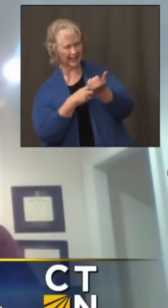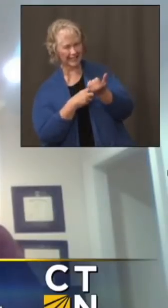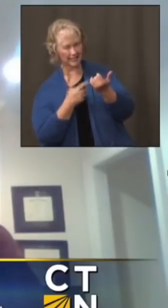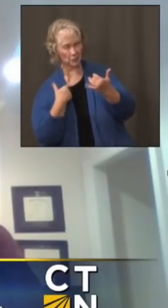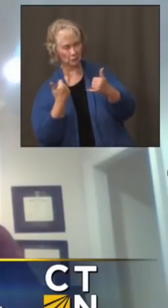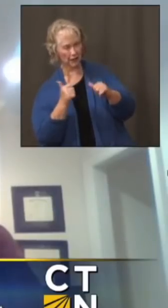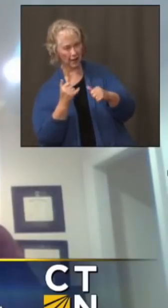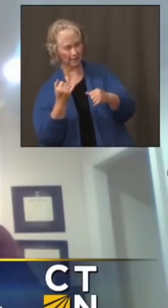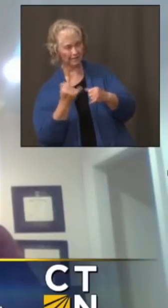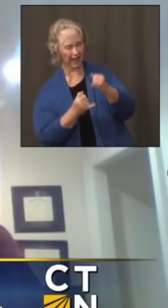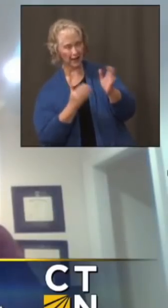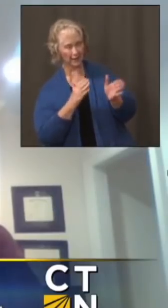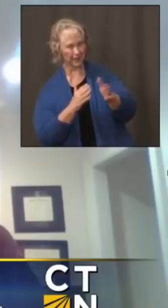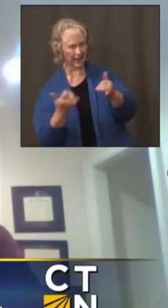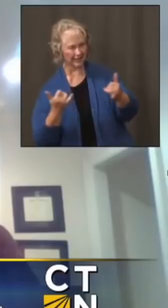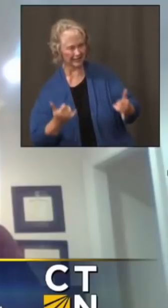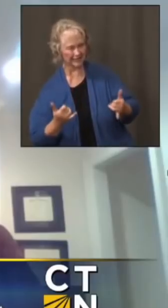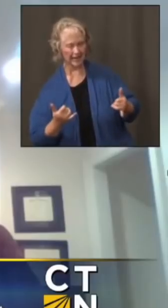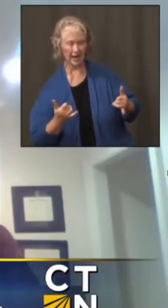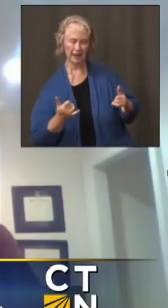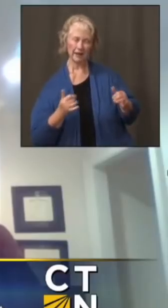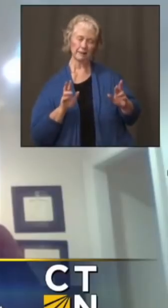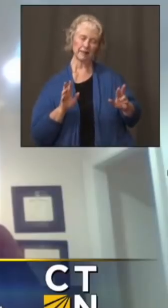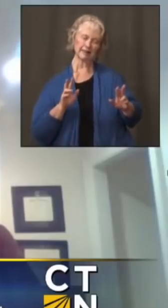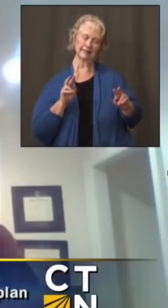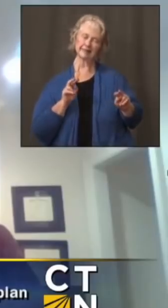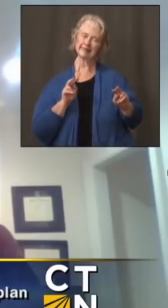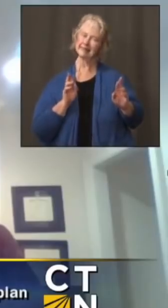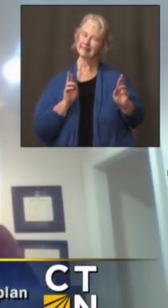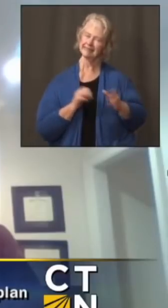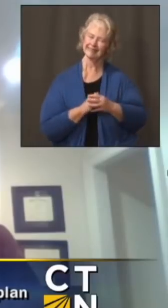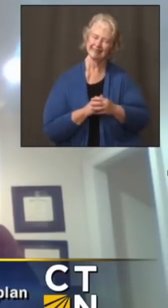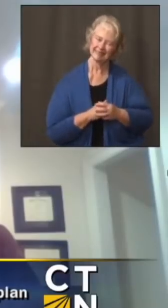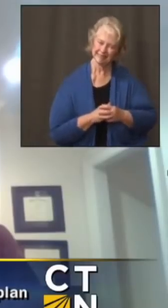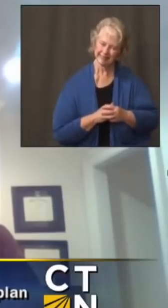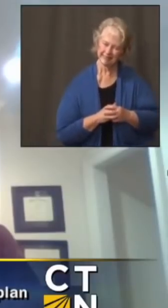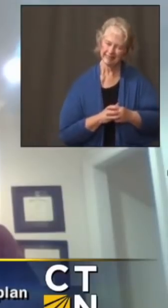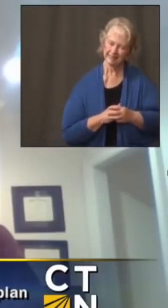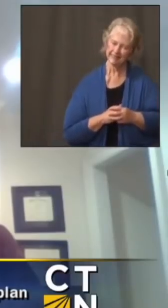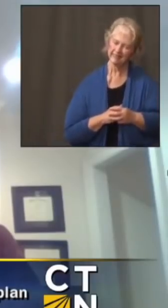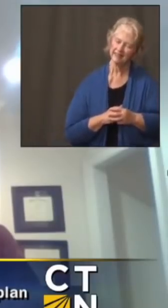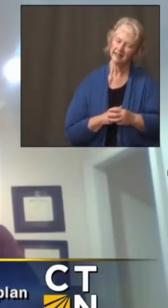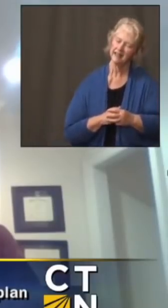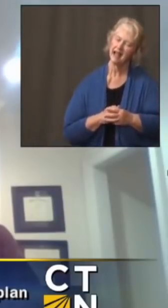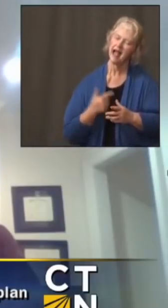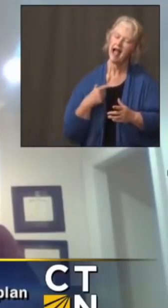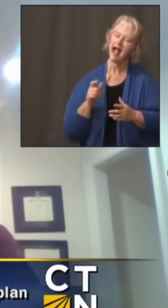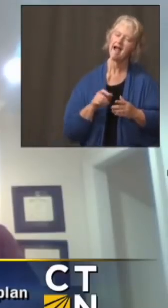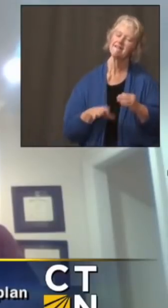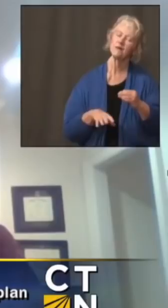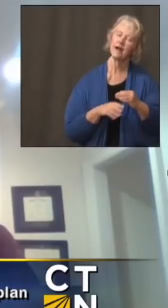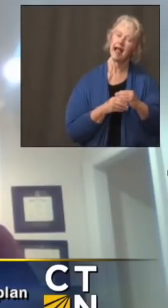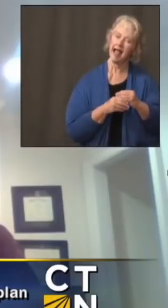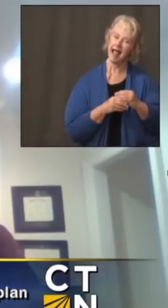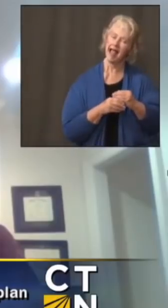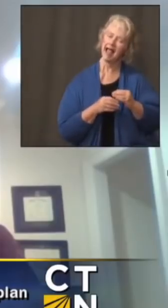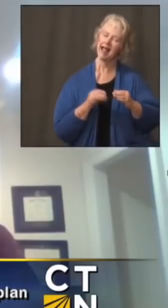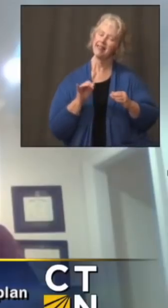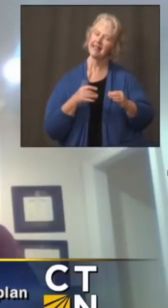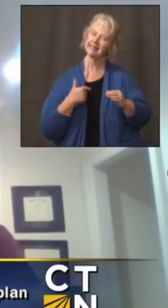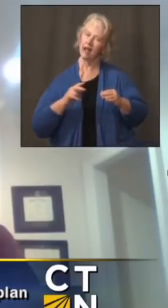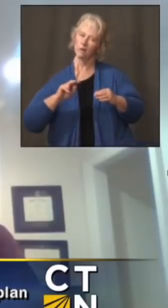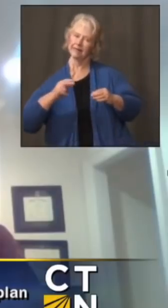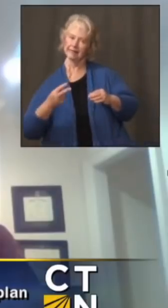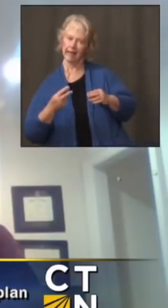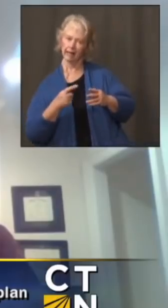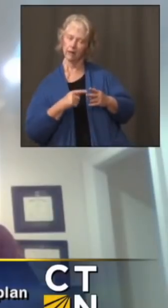that with them as we speak. But please save that date on your calendar. And I must add, there will be our second major league team, the